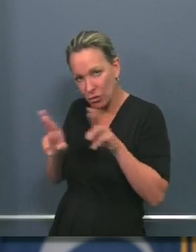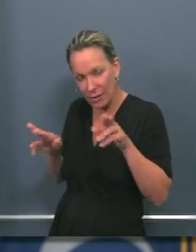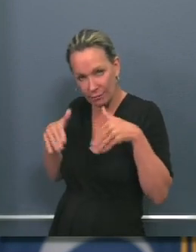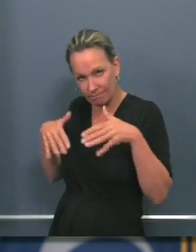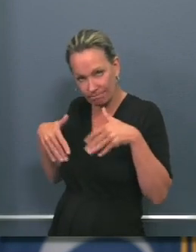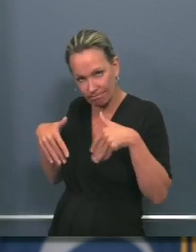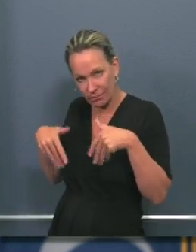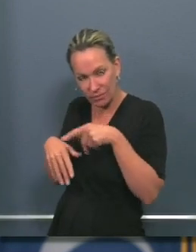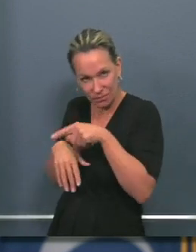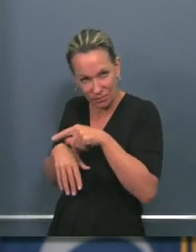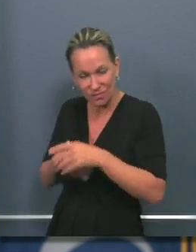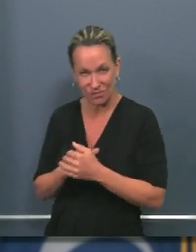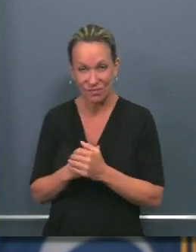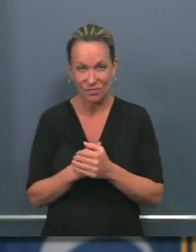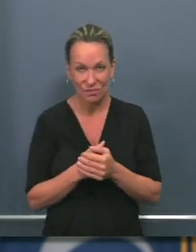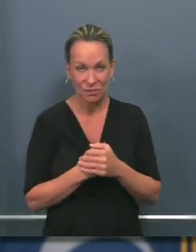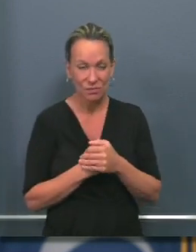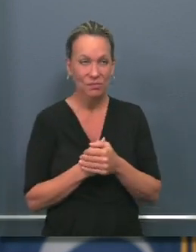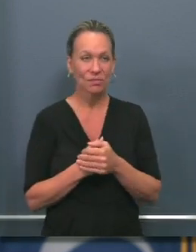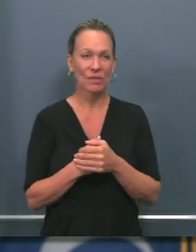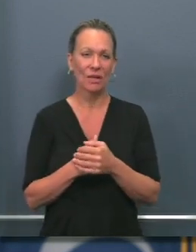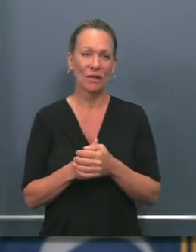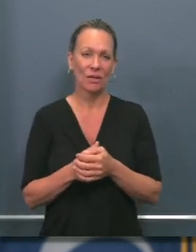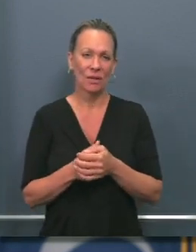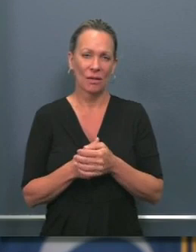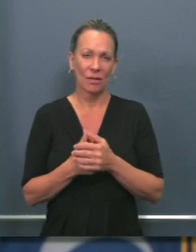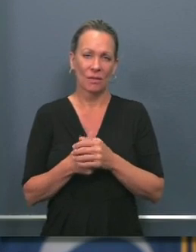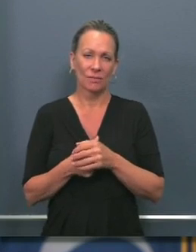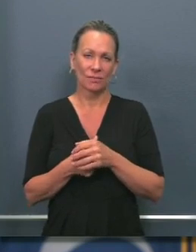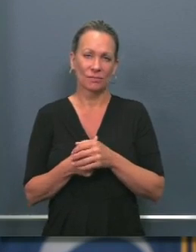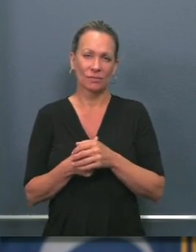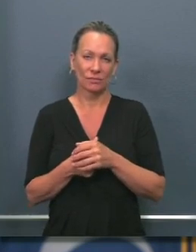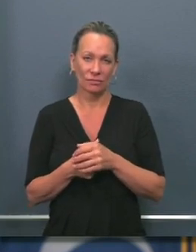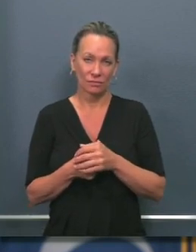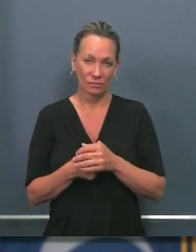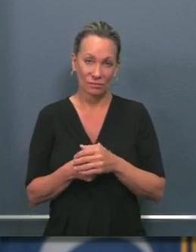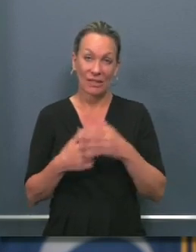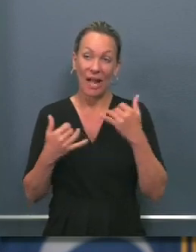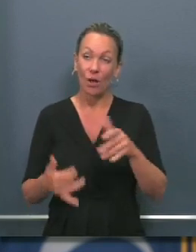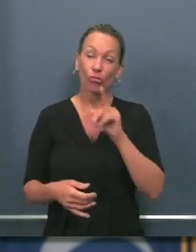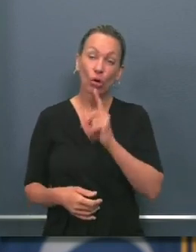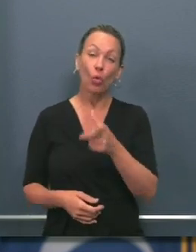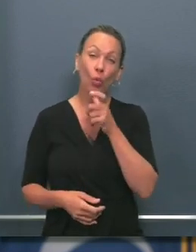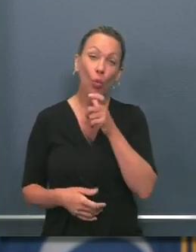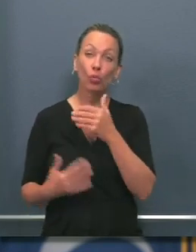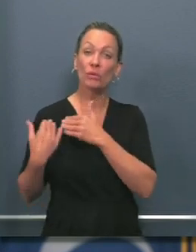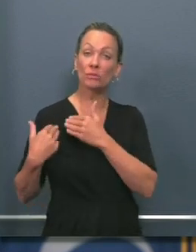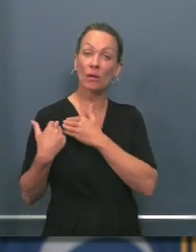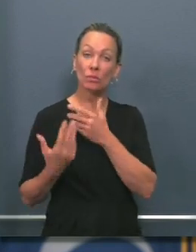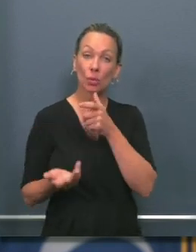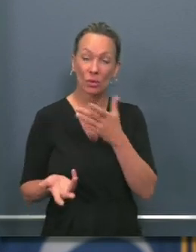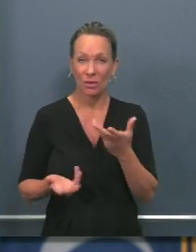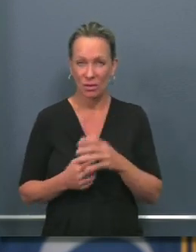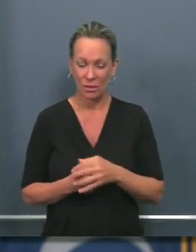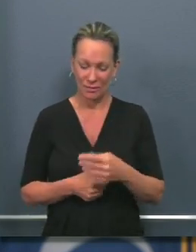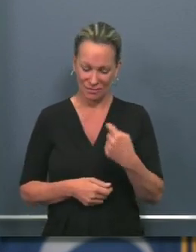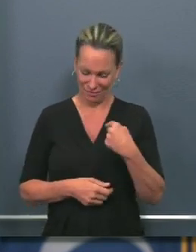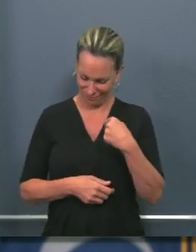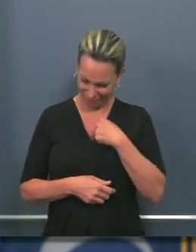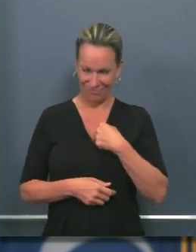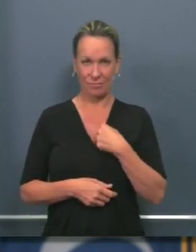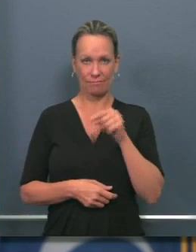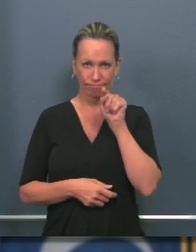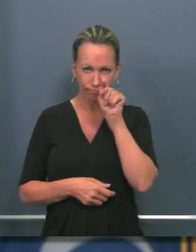this places on each and every one of us to, again, practice the social distancing and the physical distancing